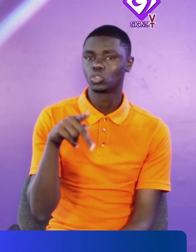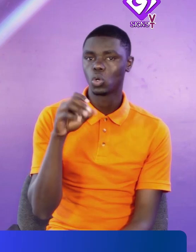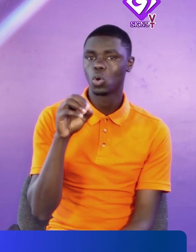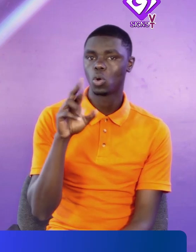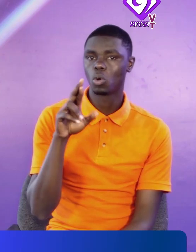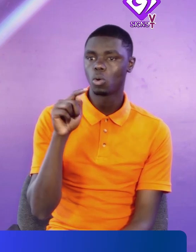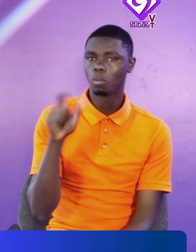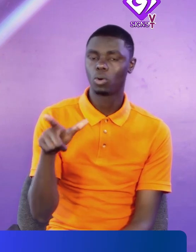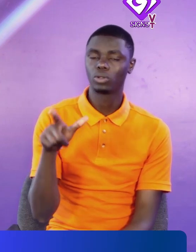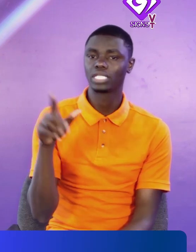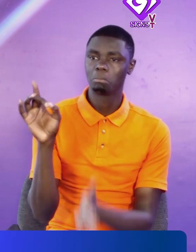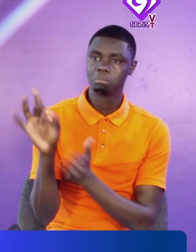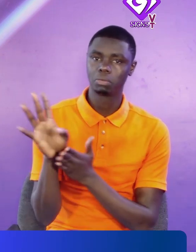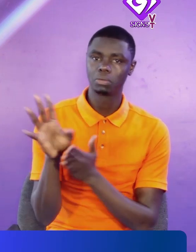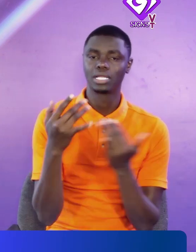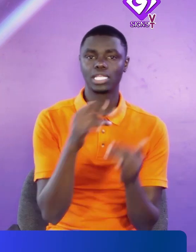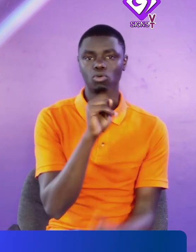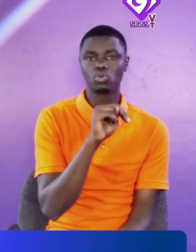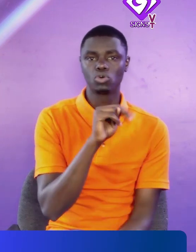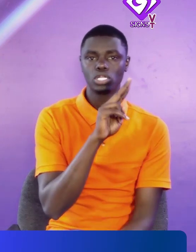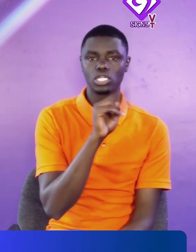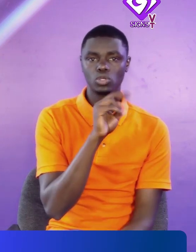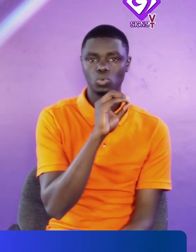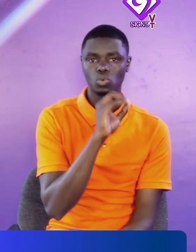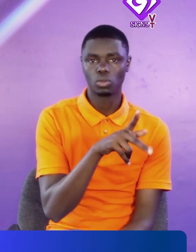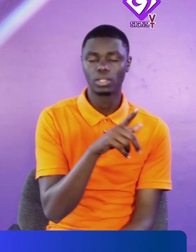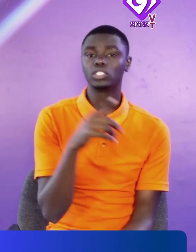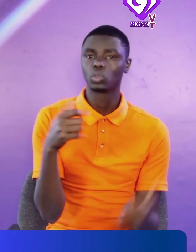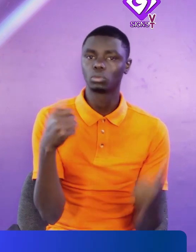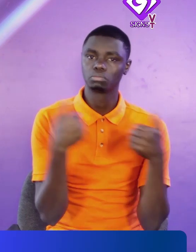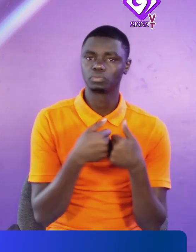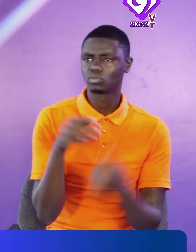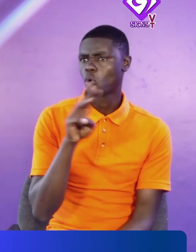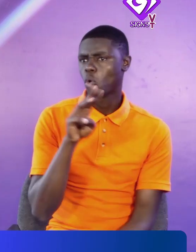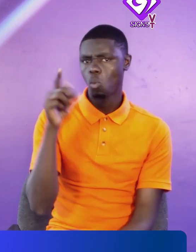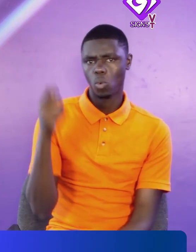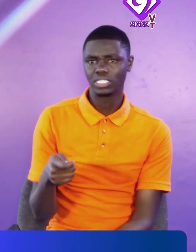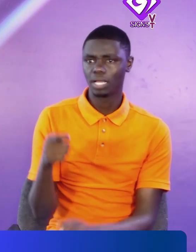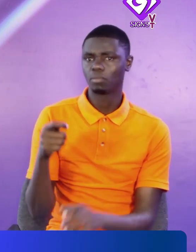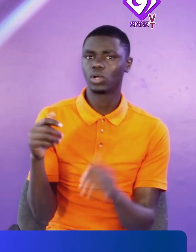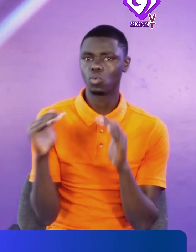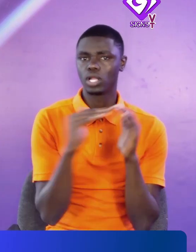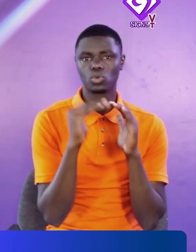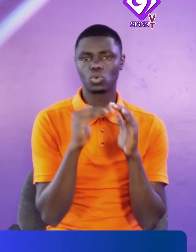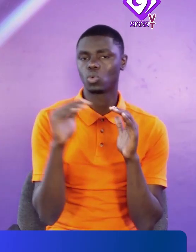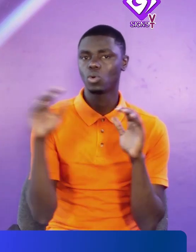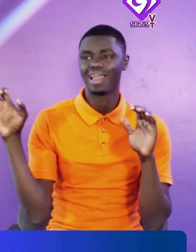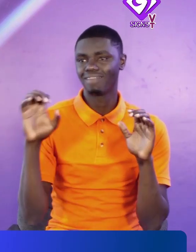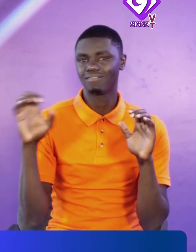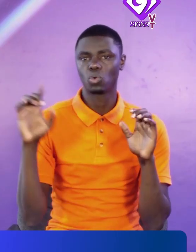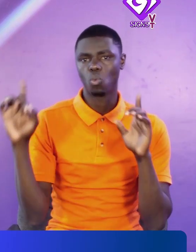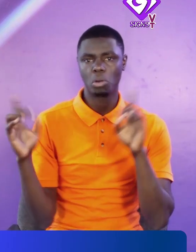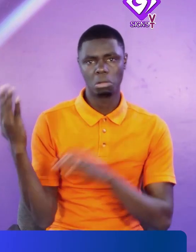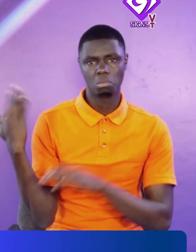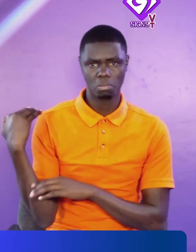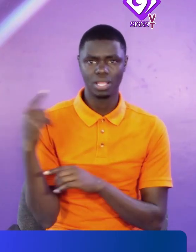Espirito Santos. Na game yake ya kwanza dhidi ya Everton, West Ham walimanage kupata draw ya 1-1 against Everton. Hii